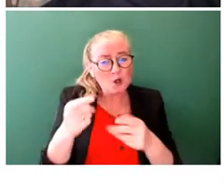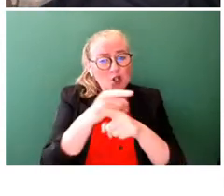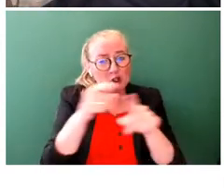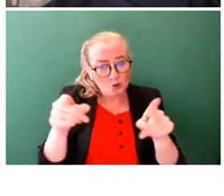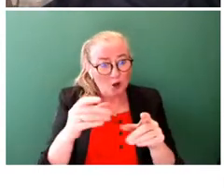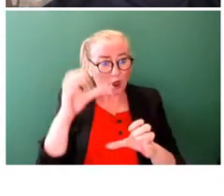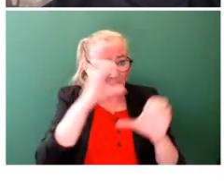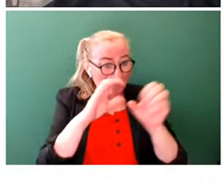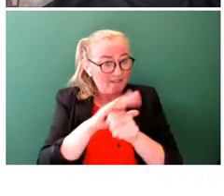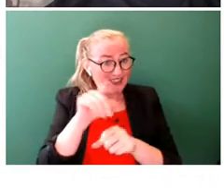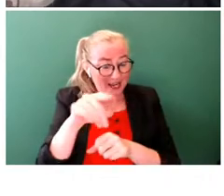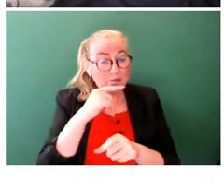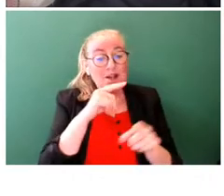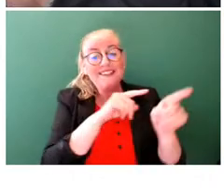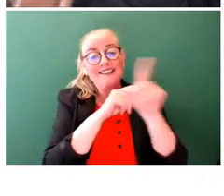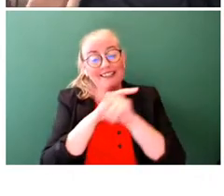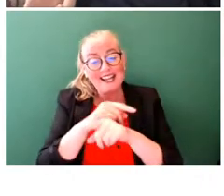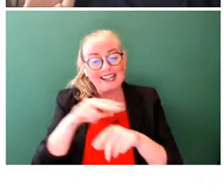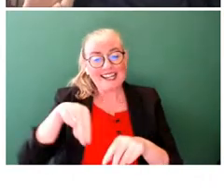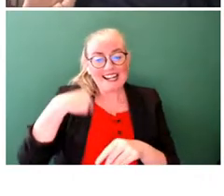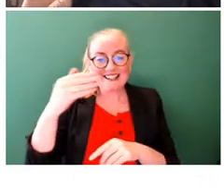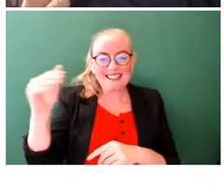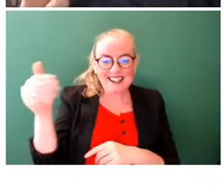I think if we go to the next slide.